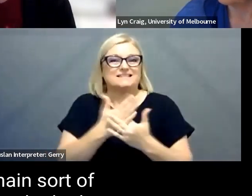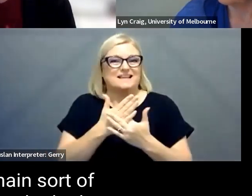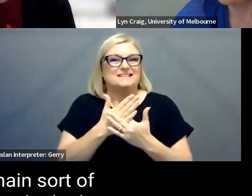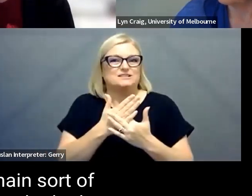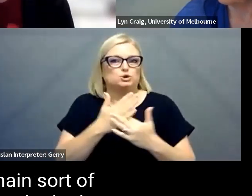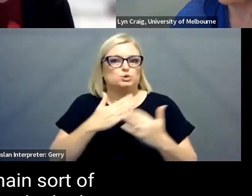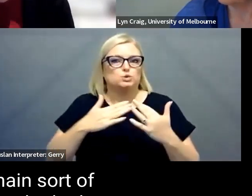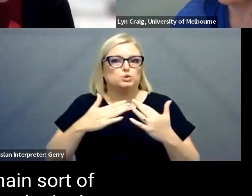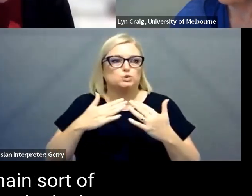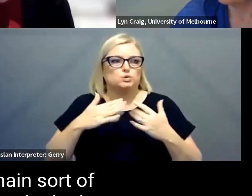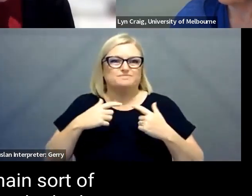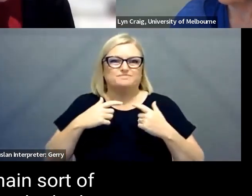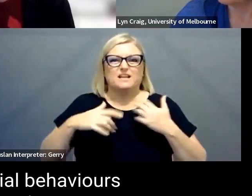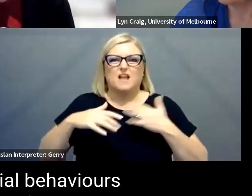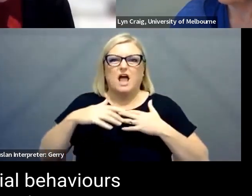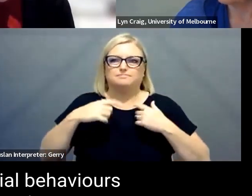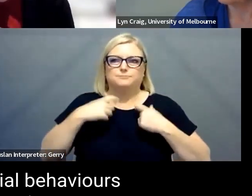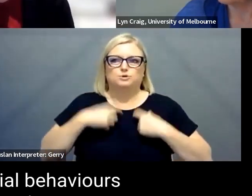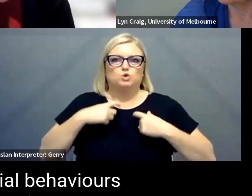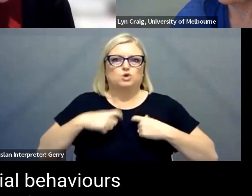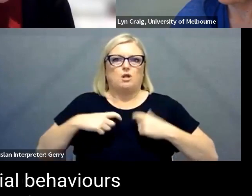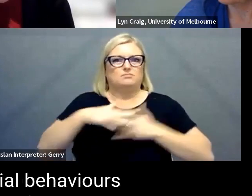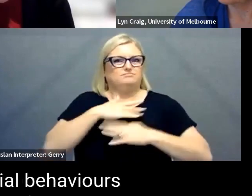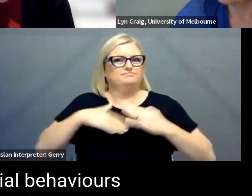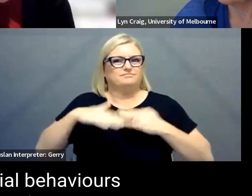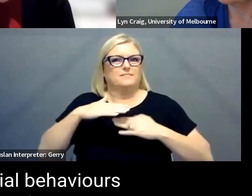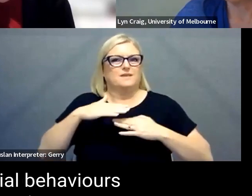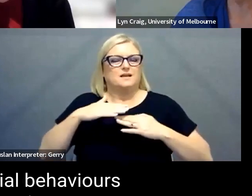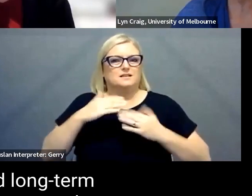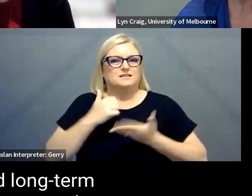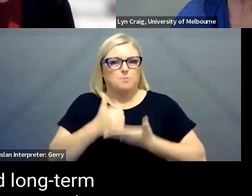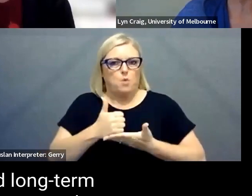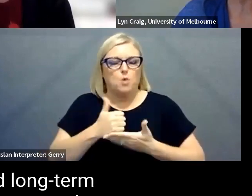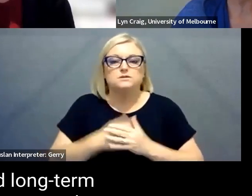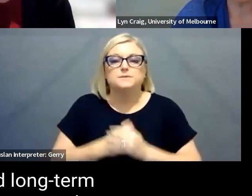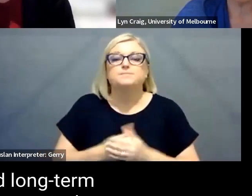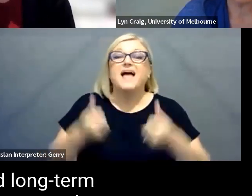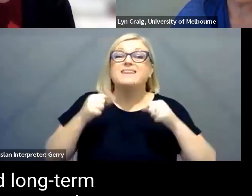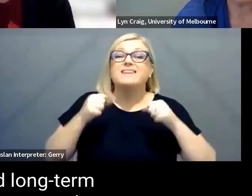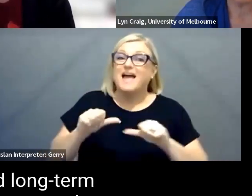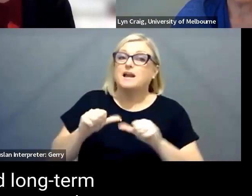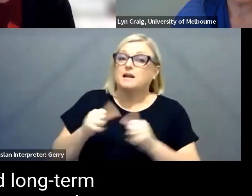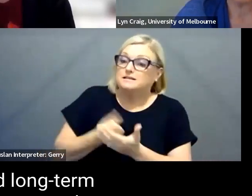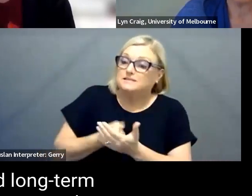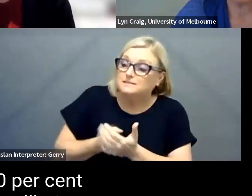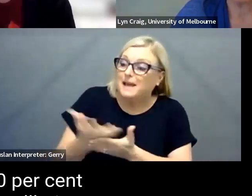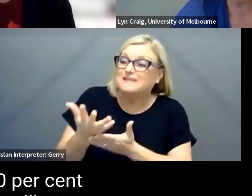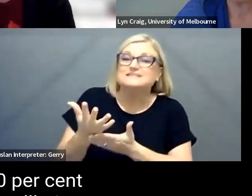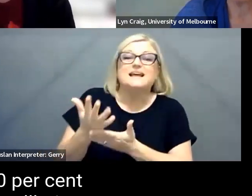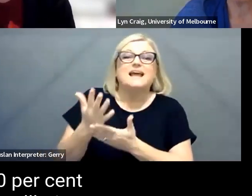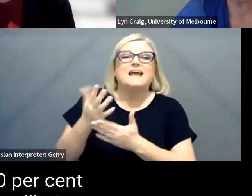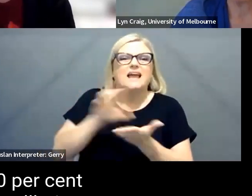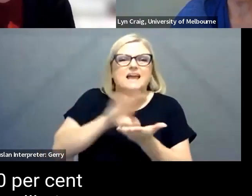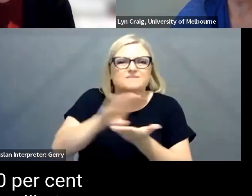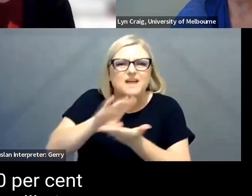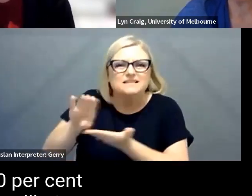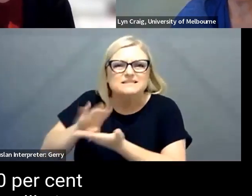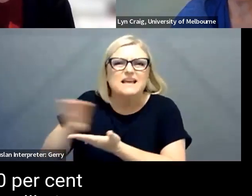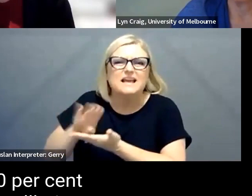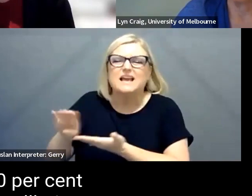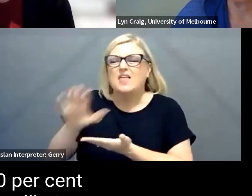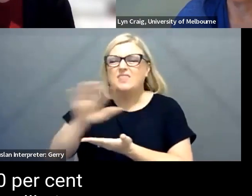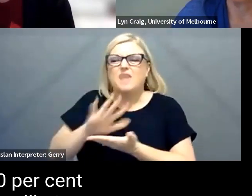sort of variables that we looked at. And then financial behaviours such as saving, spending, and long-term investing accounted for about 20%